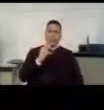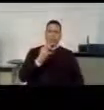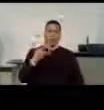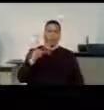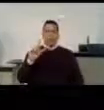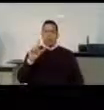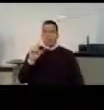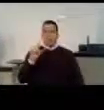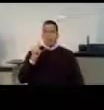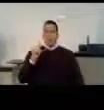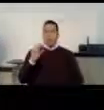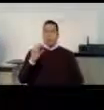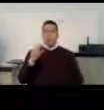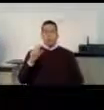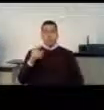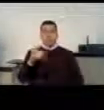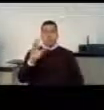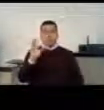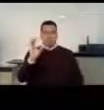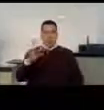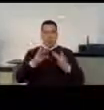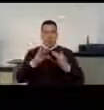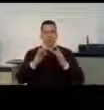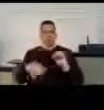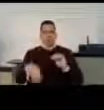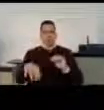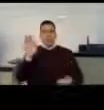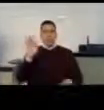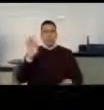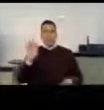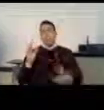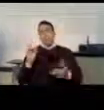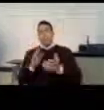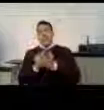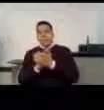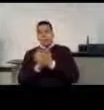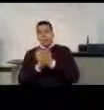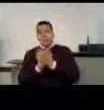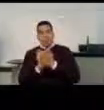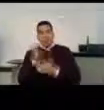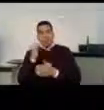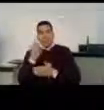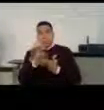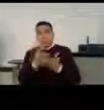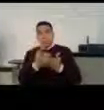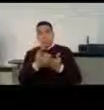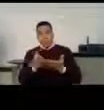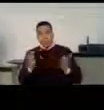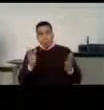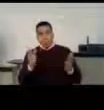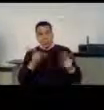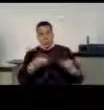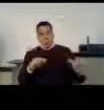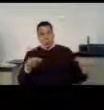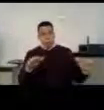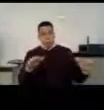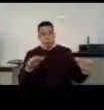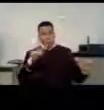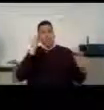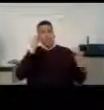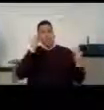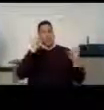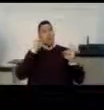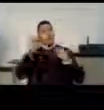of information. But I think as parents, first of all, congratulations if you're already thinking about your student going to